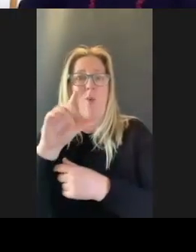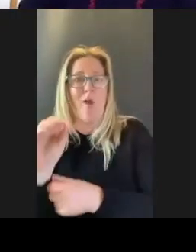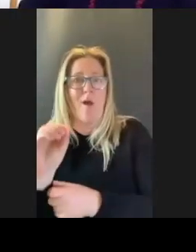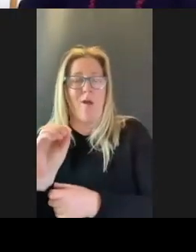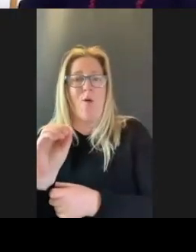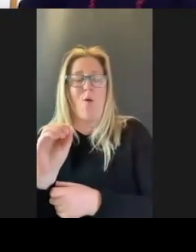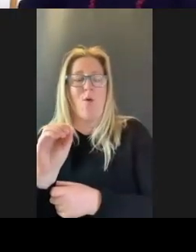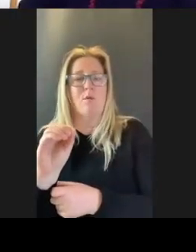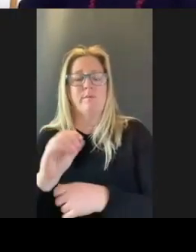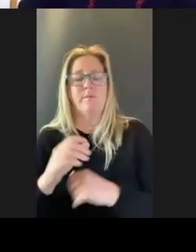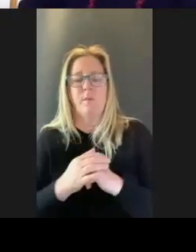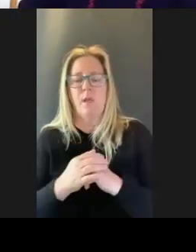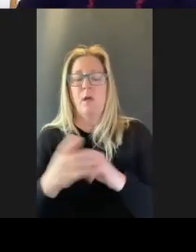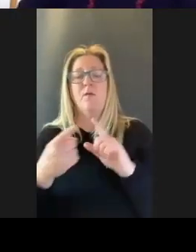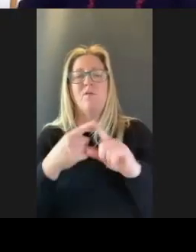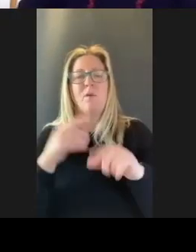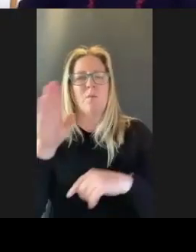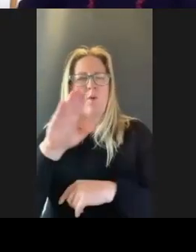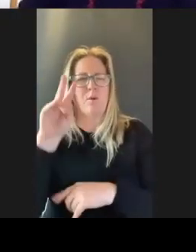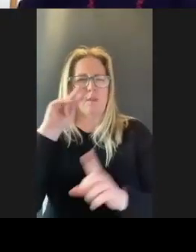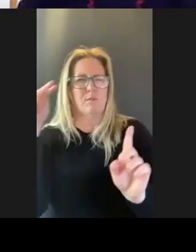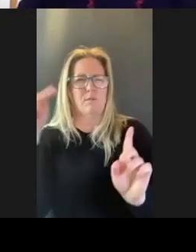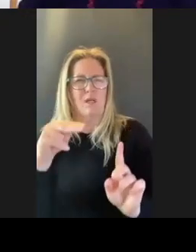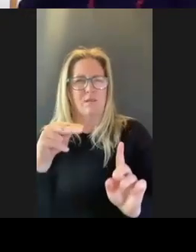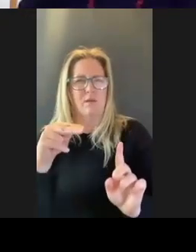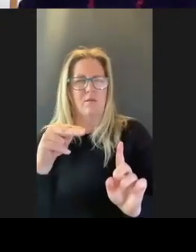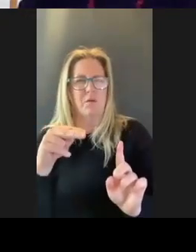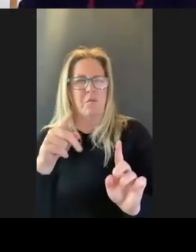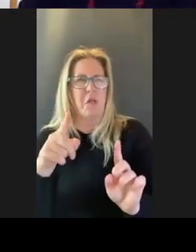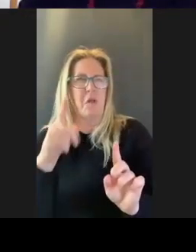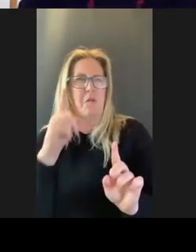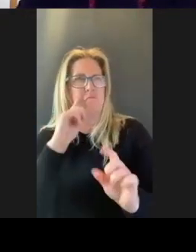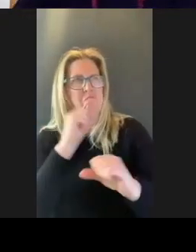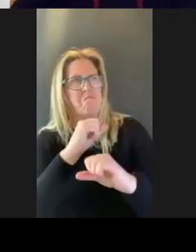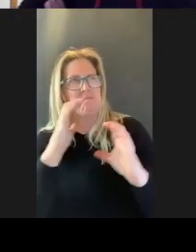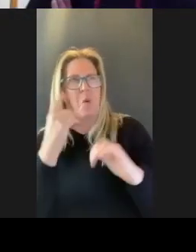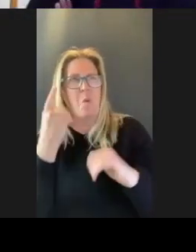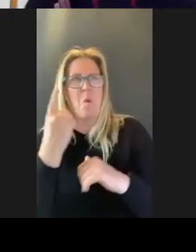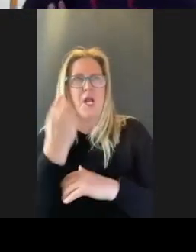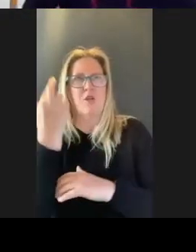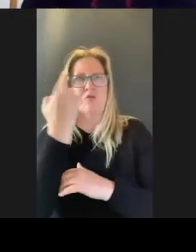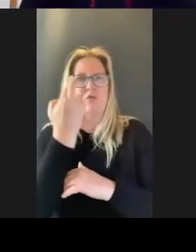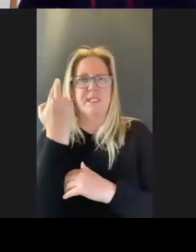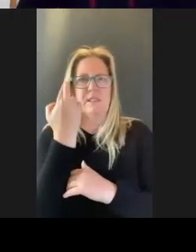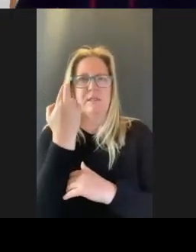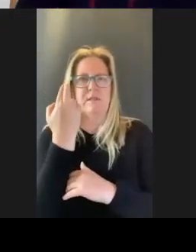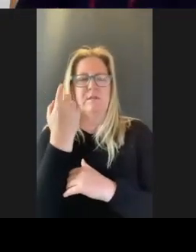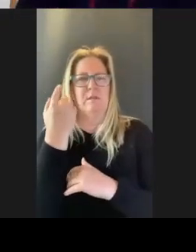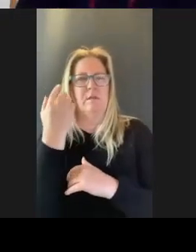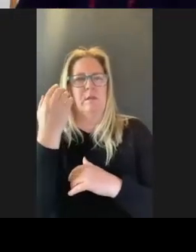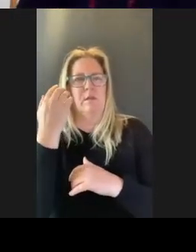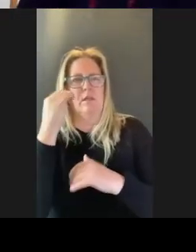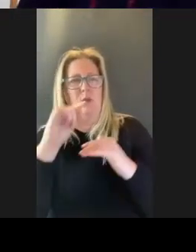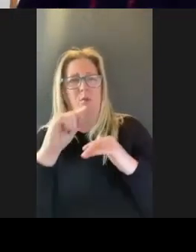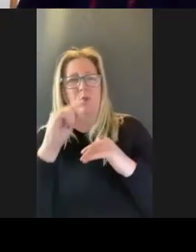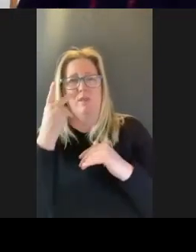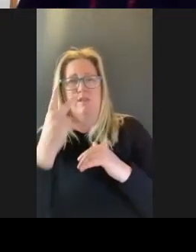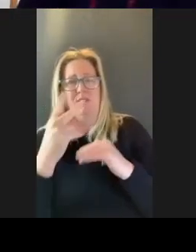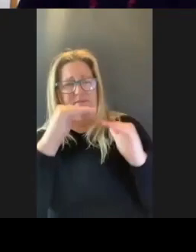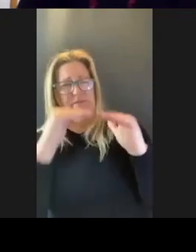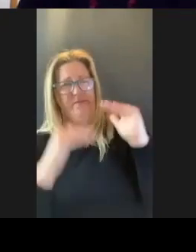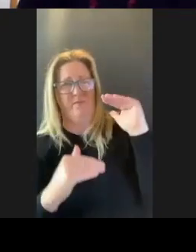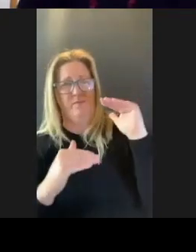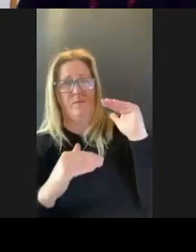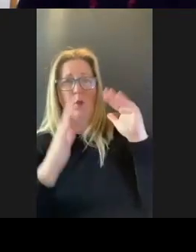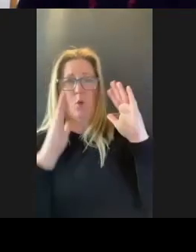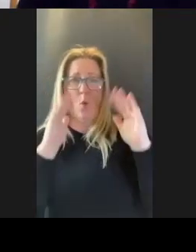perspective, is there any one reason or factor for the disparity we see that you hope people in our audience will